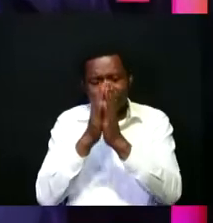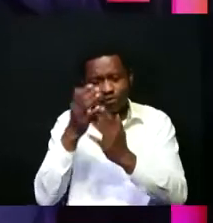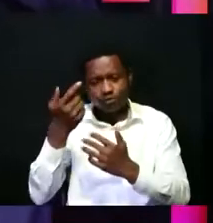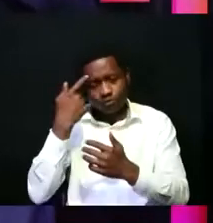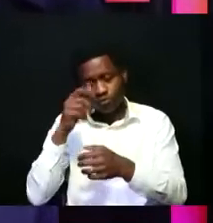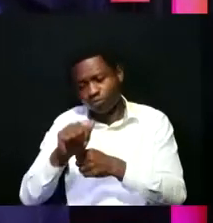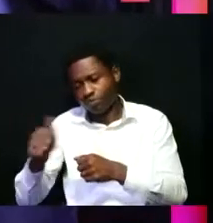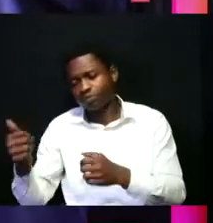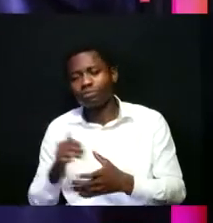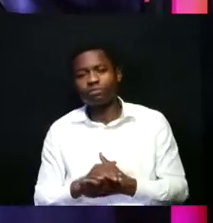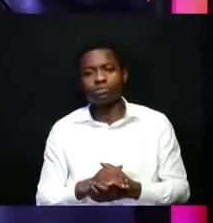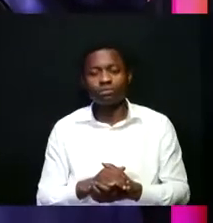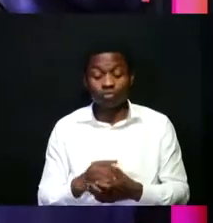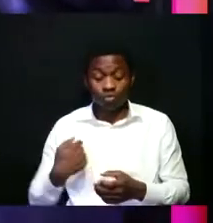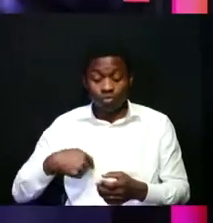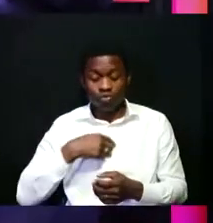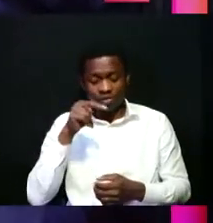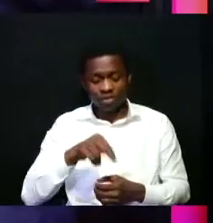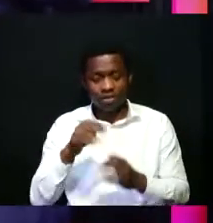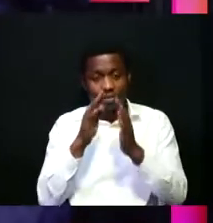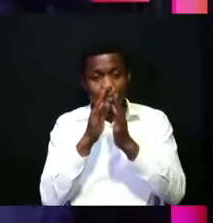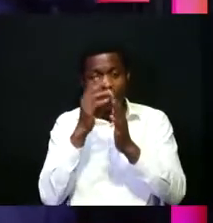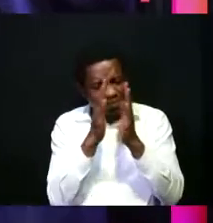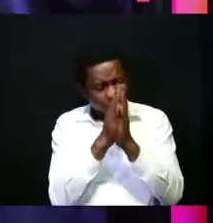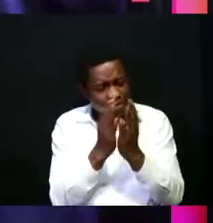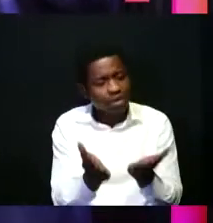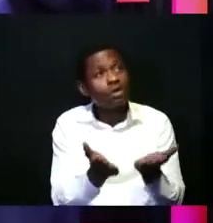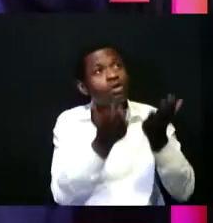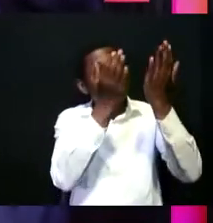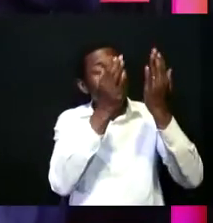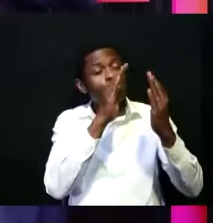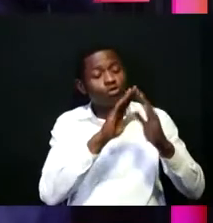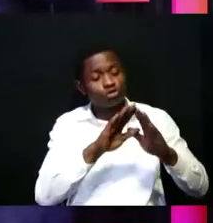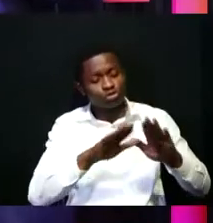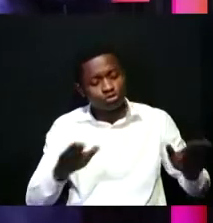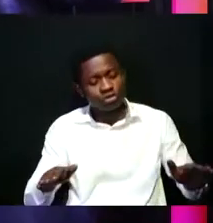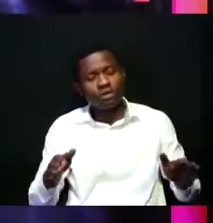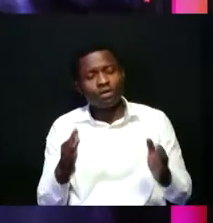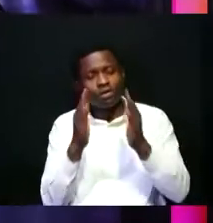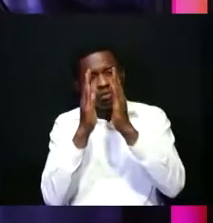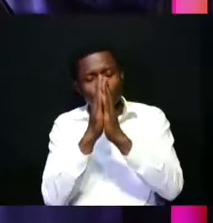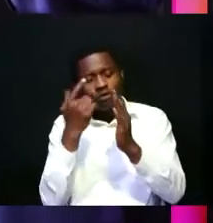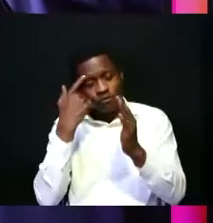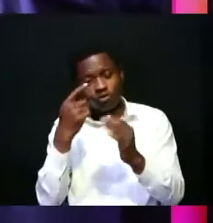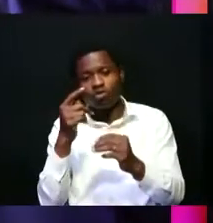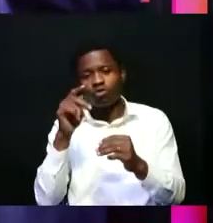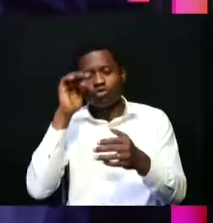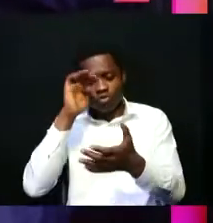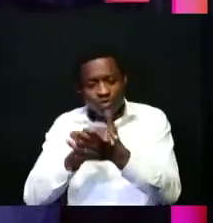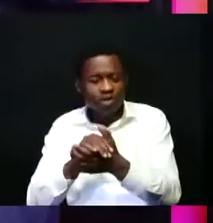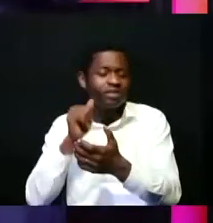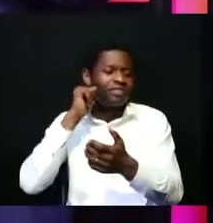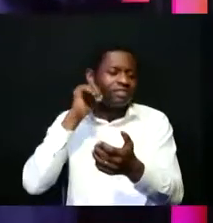need parents who bear their children up, who bear their spouses up in prayer, asking